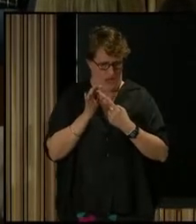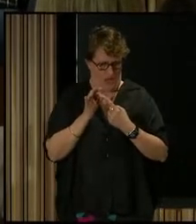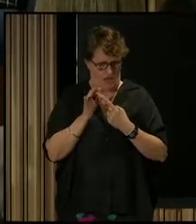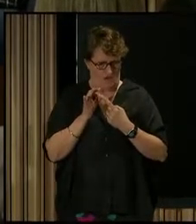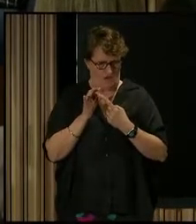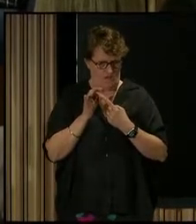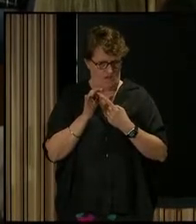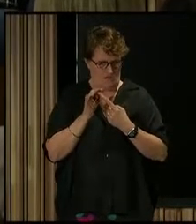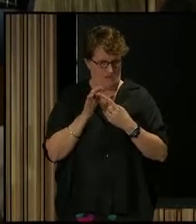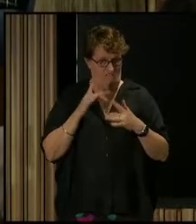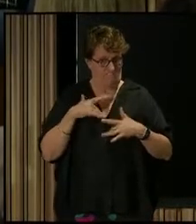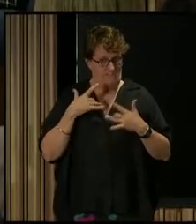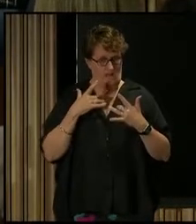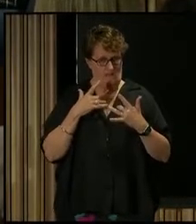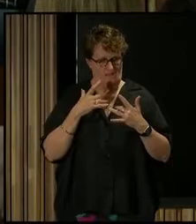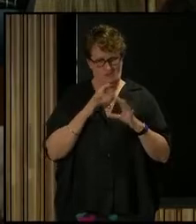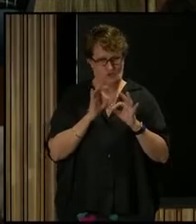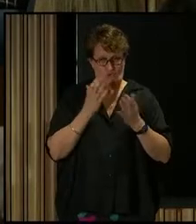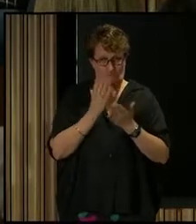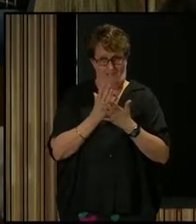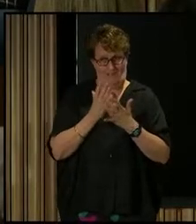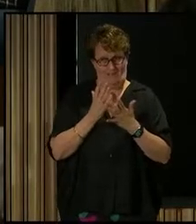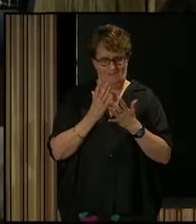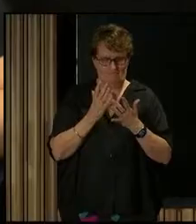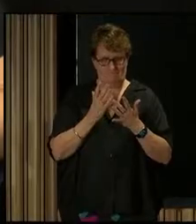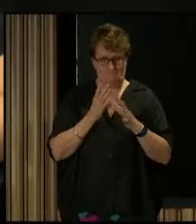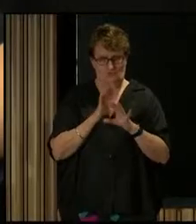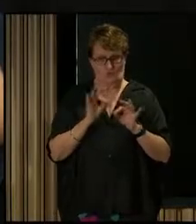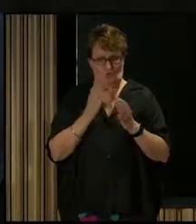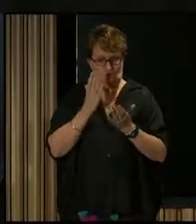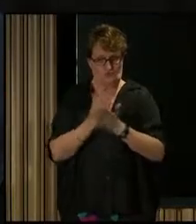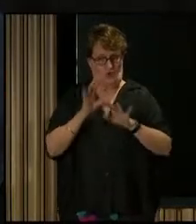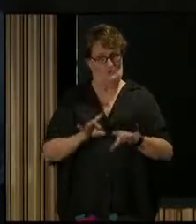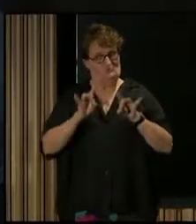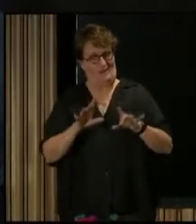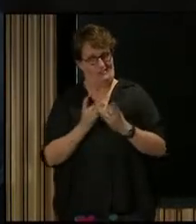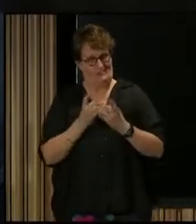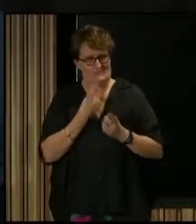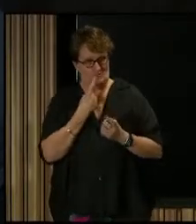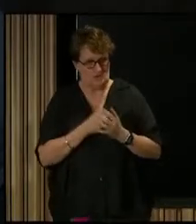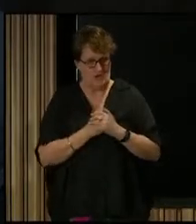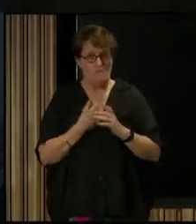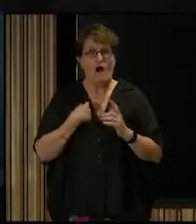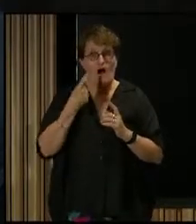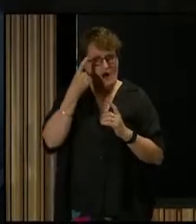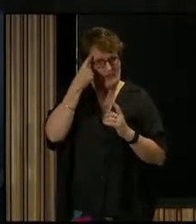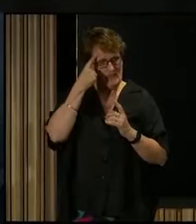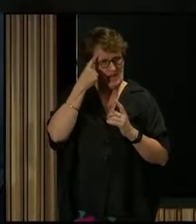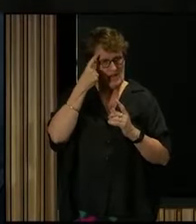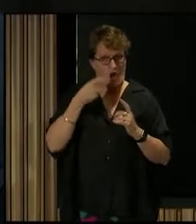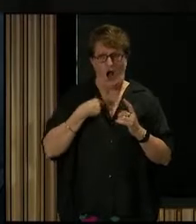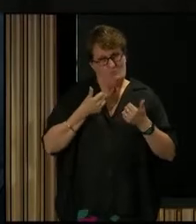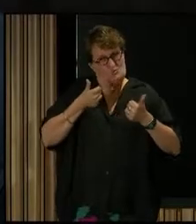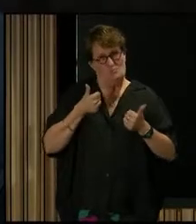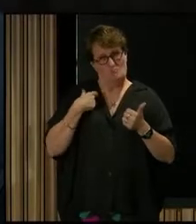One, and I feel like it's very un-Australian to say this, so whatever that means even, but I think that I'm really good at my